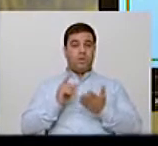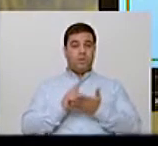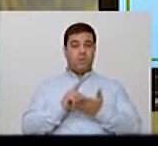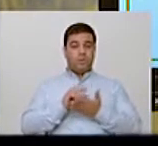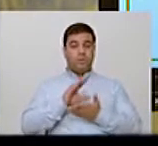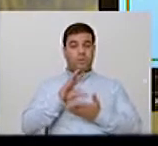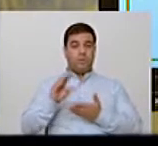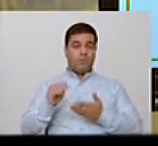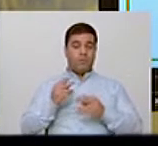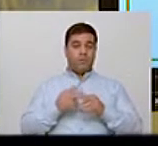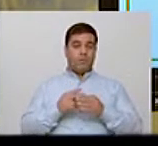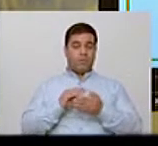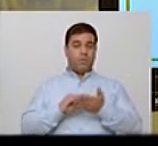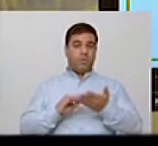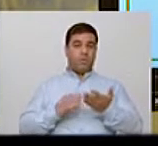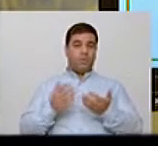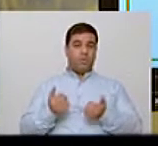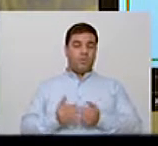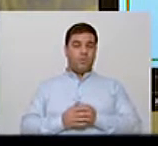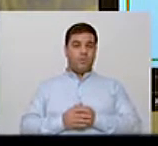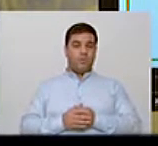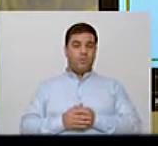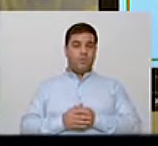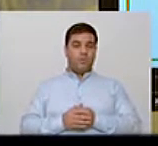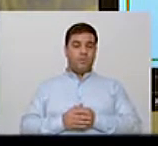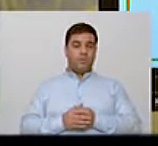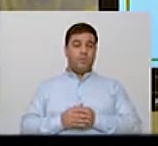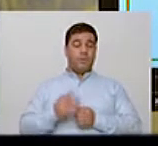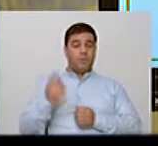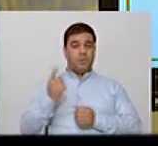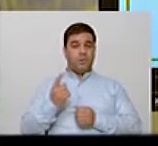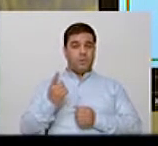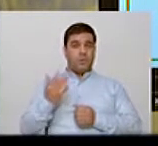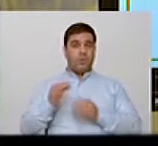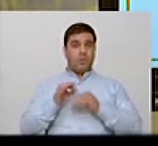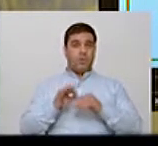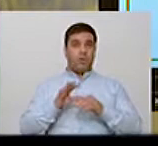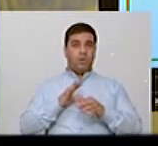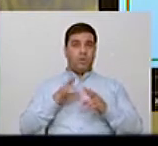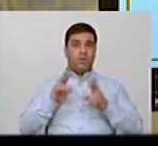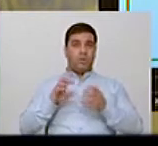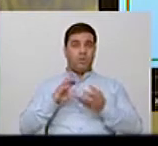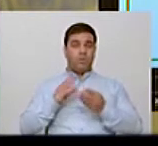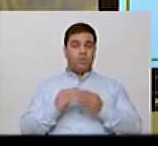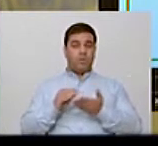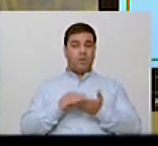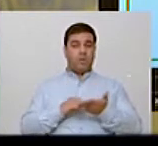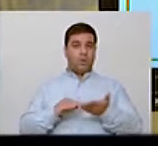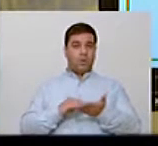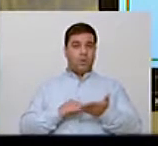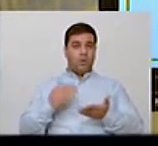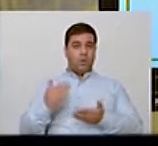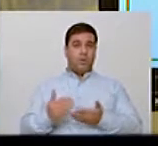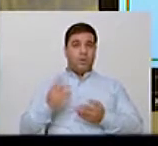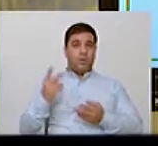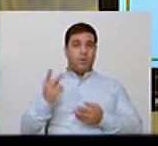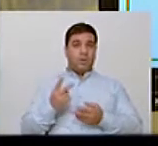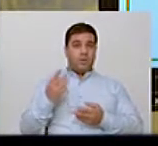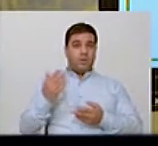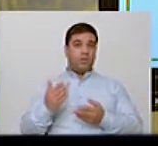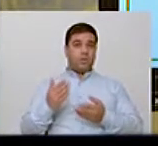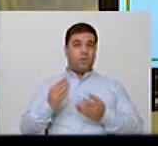uchun topshiriqlarni yozib oling. 1. O'tilgan mavzularni takrorlang.